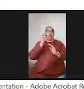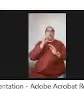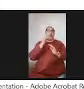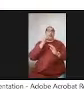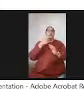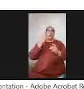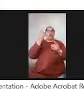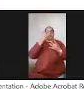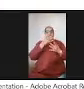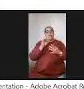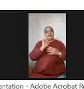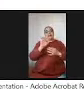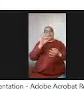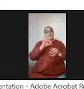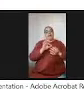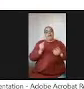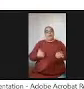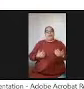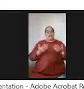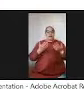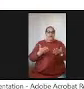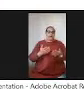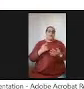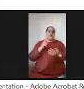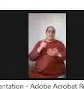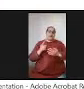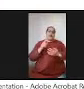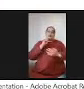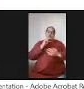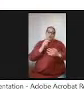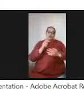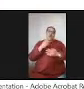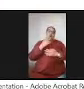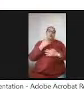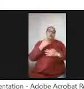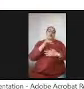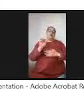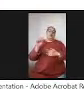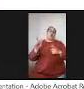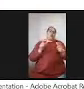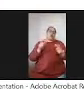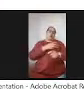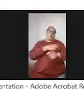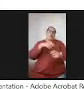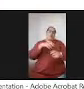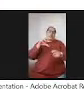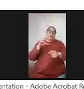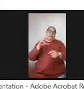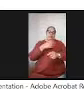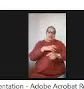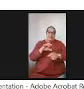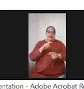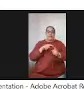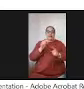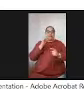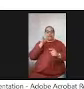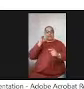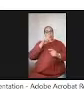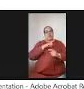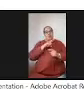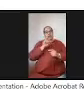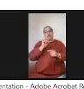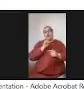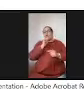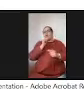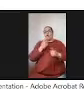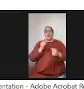that that particular service is completely outside of their scope and mandate. And that is the main reason as to why they're not delivering